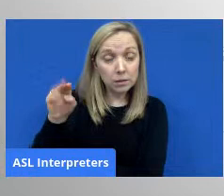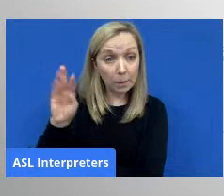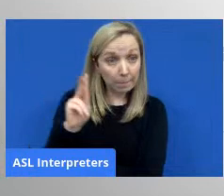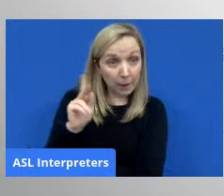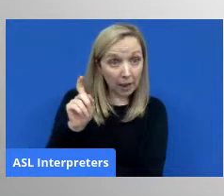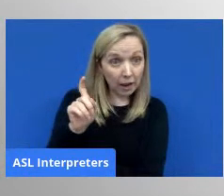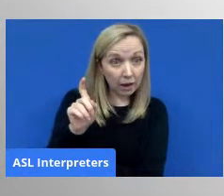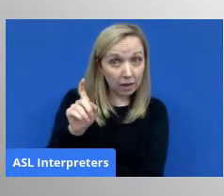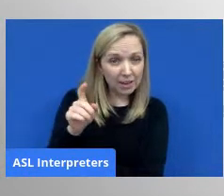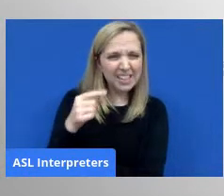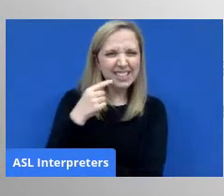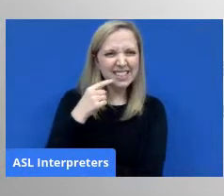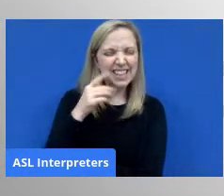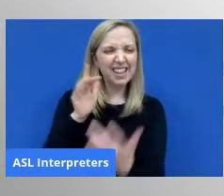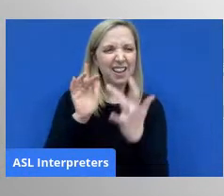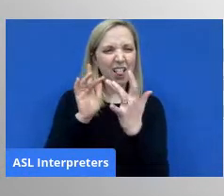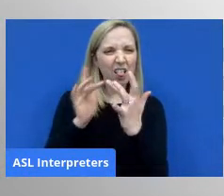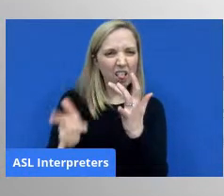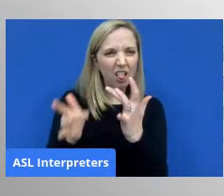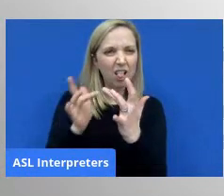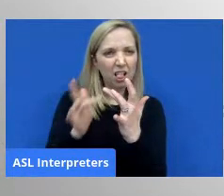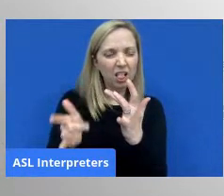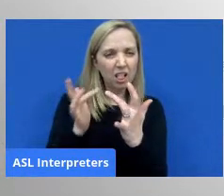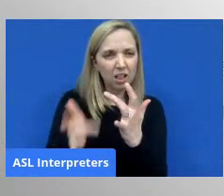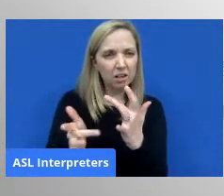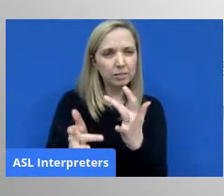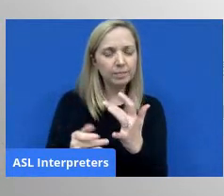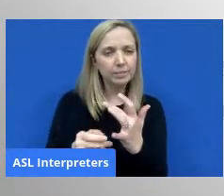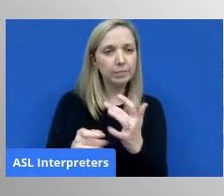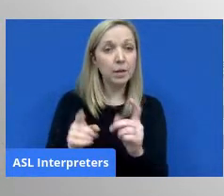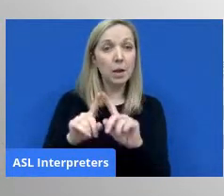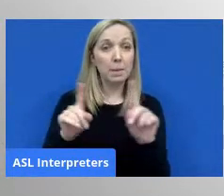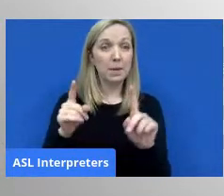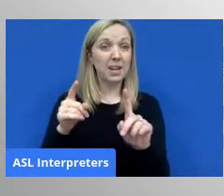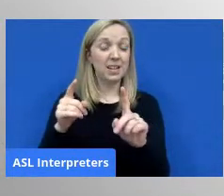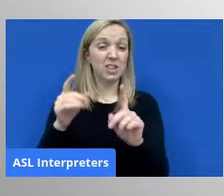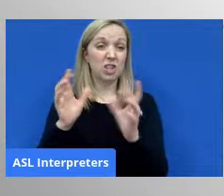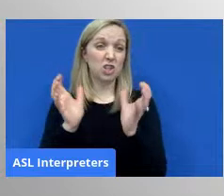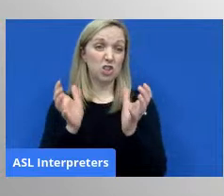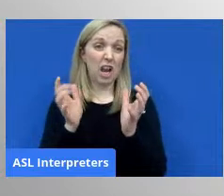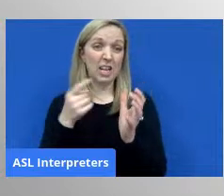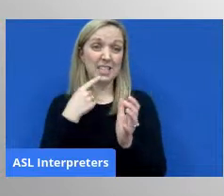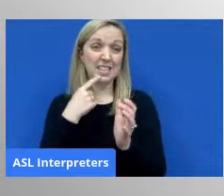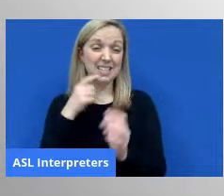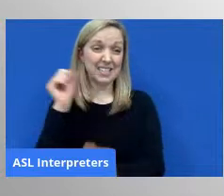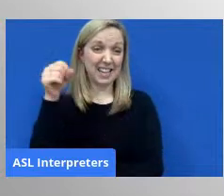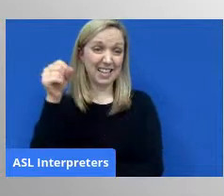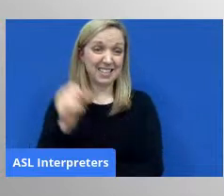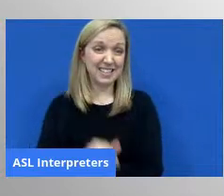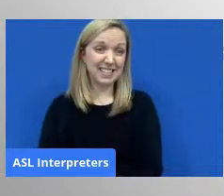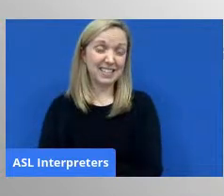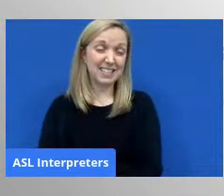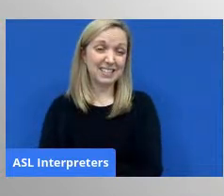She says she's having internet issues, but she says yes in the chat.